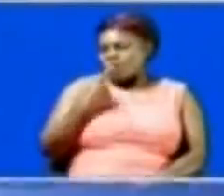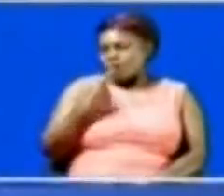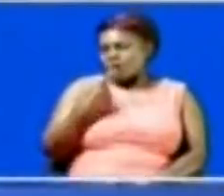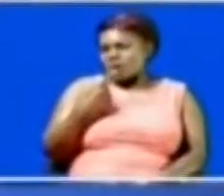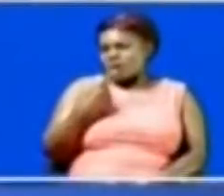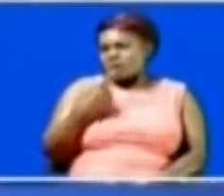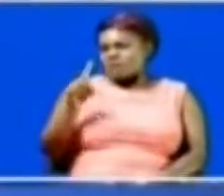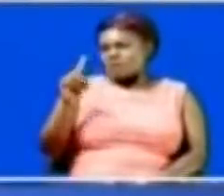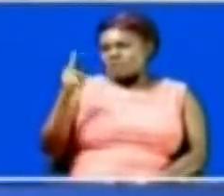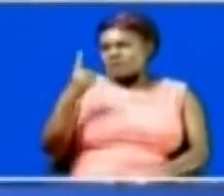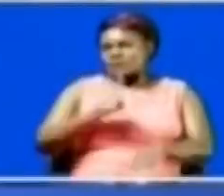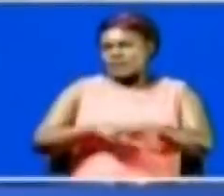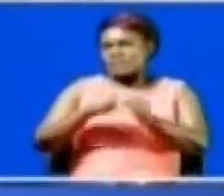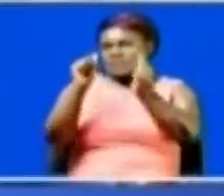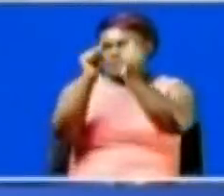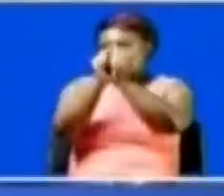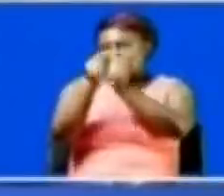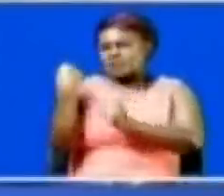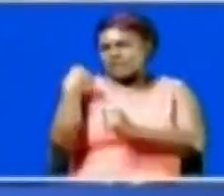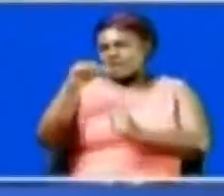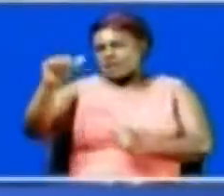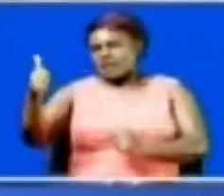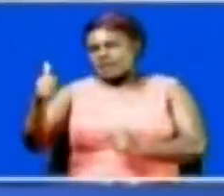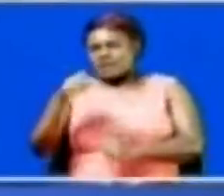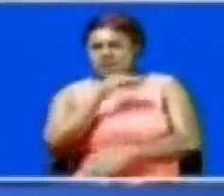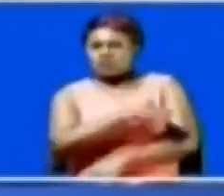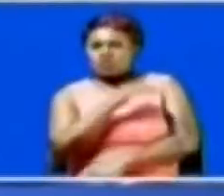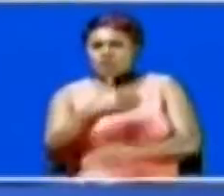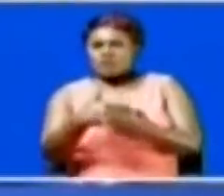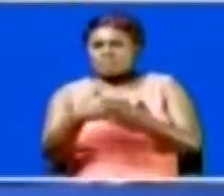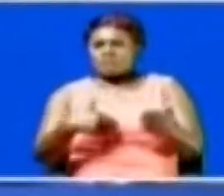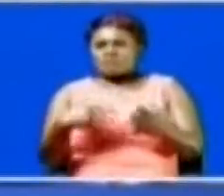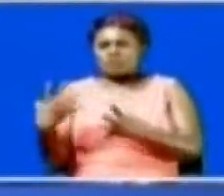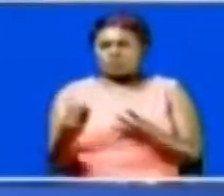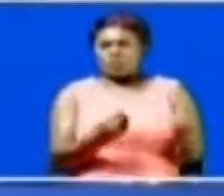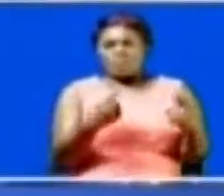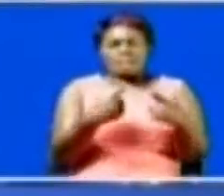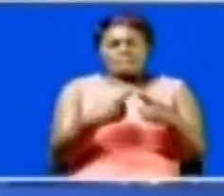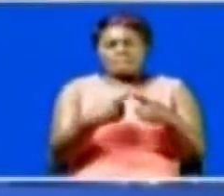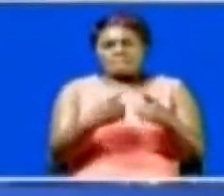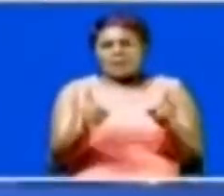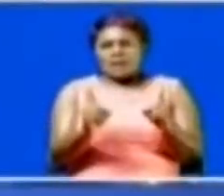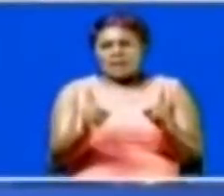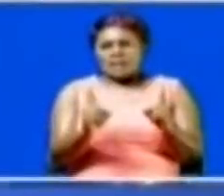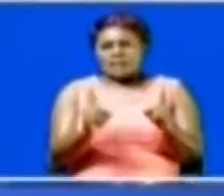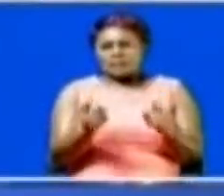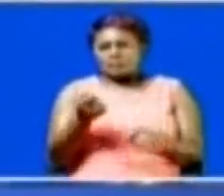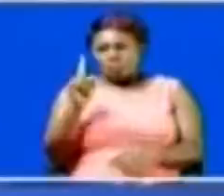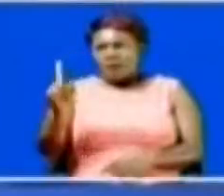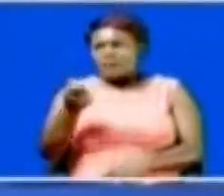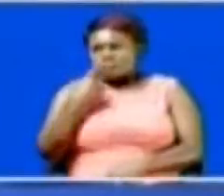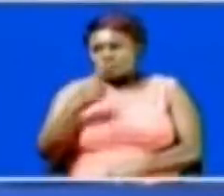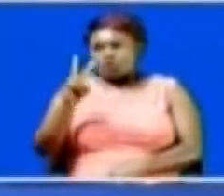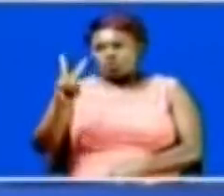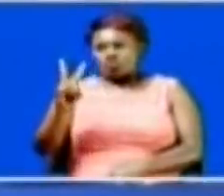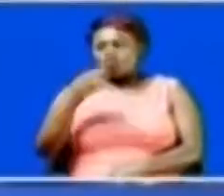alikuwa amepewa dawa ya kwanza saa 4 jana na nyingine alikuwa amepewa jioni hiyo kabla washike. But I managed kumwacha, alikuwa amemeza, mbili